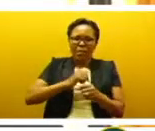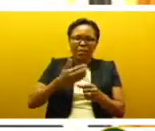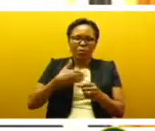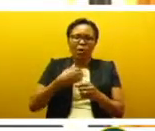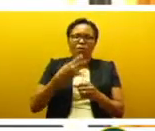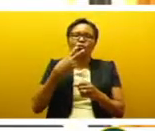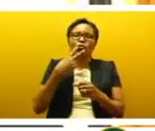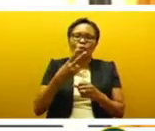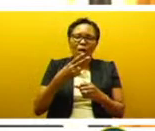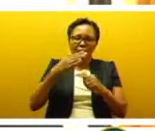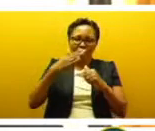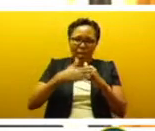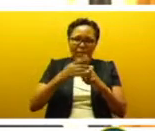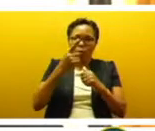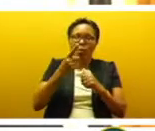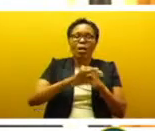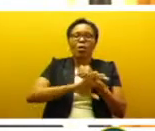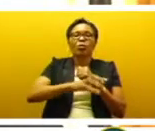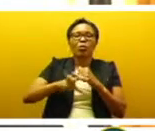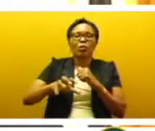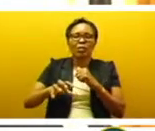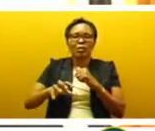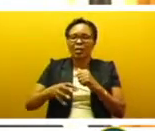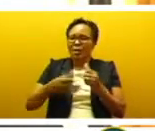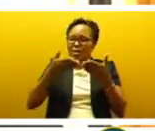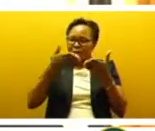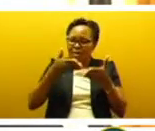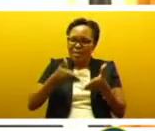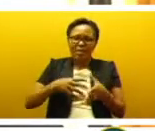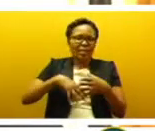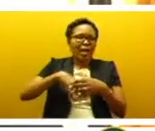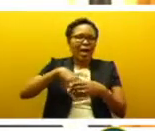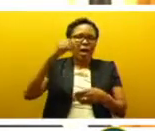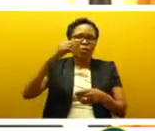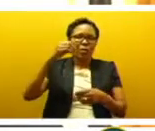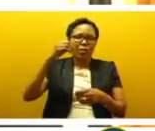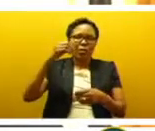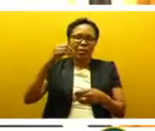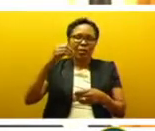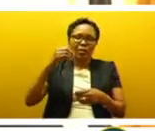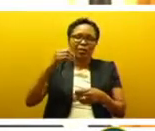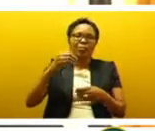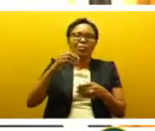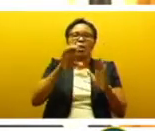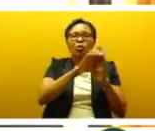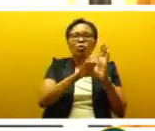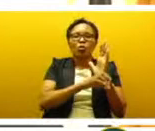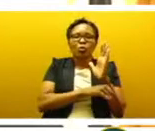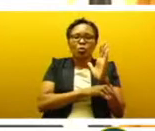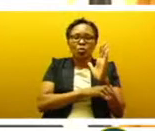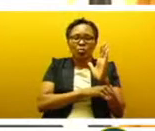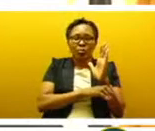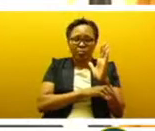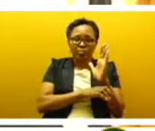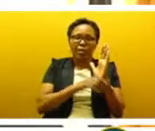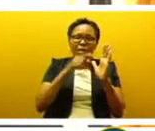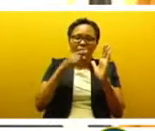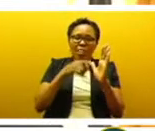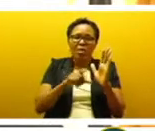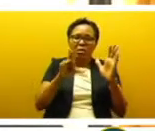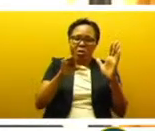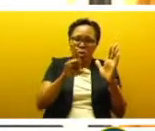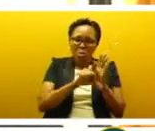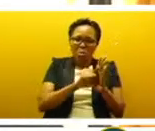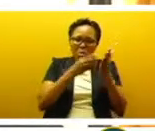291 constituencies, completely out of the realm of the constitution. And that is the illegal infractions we are